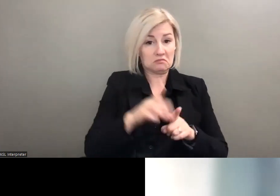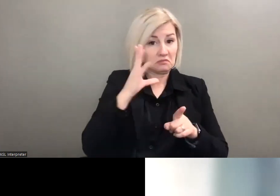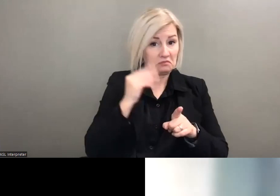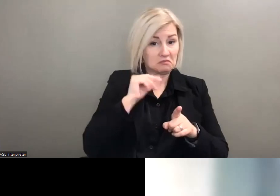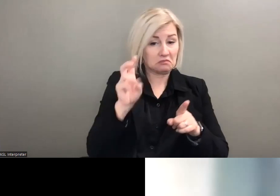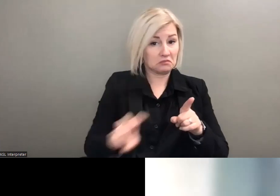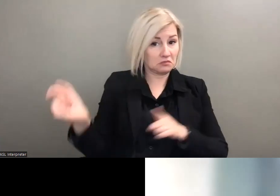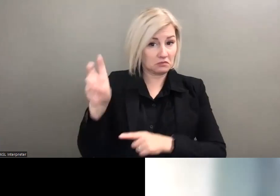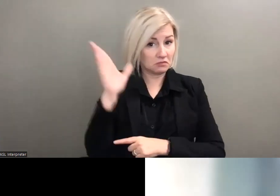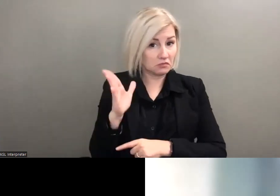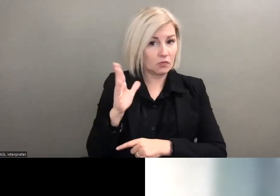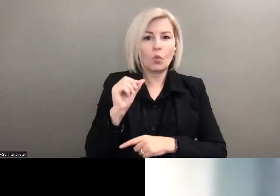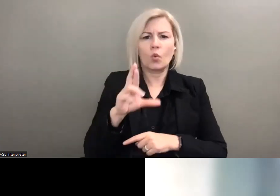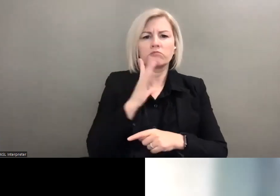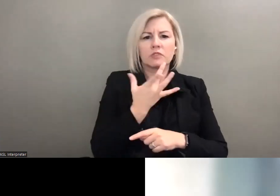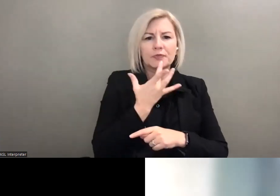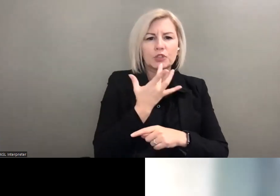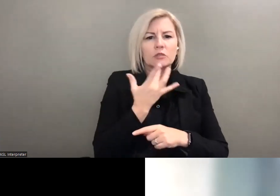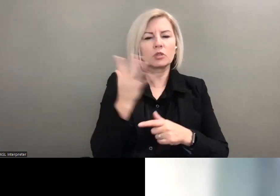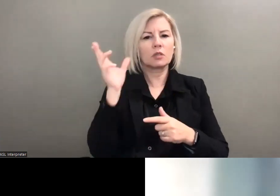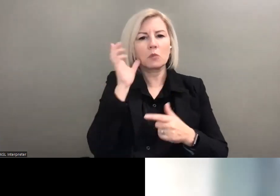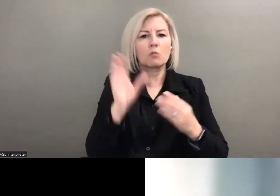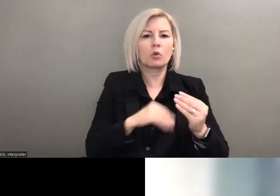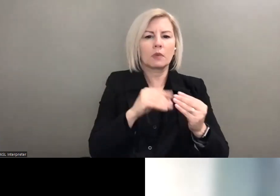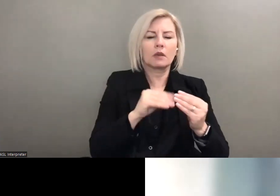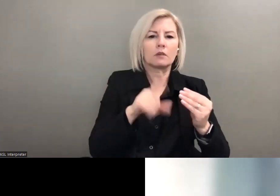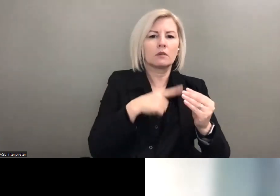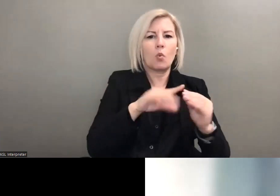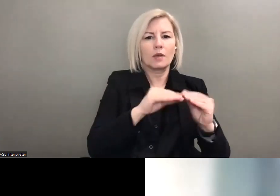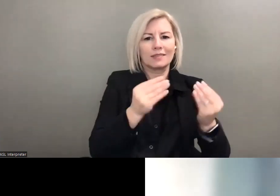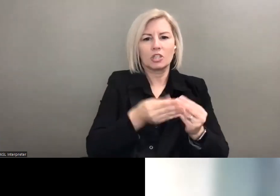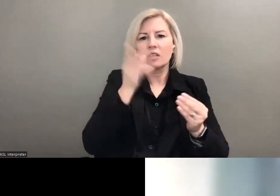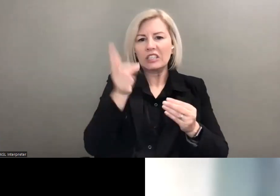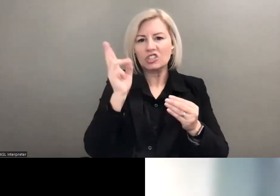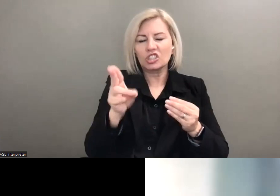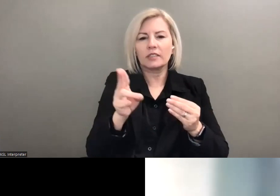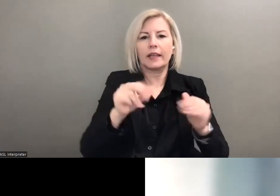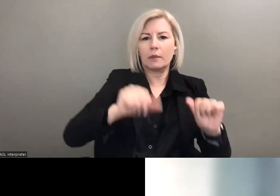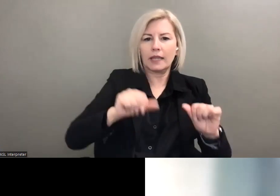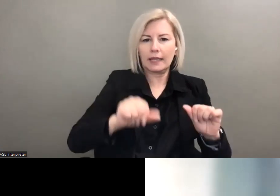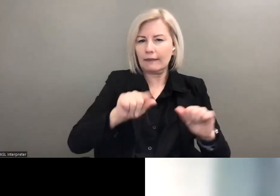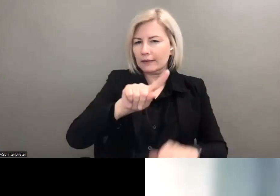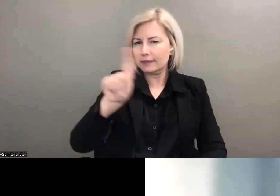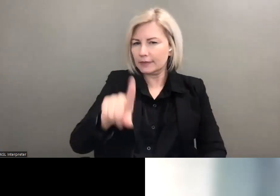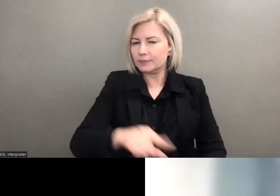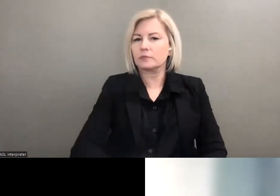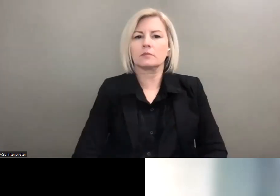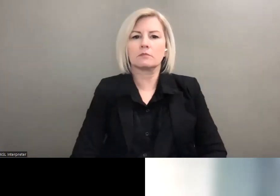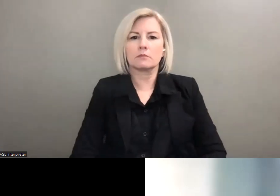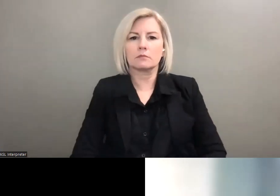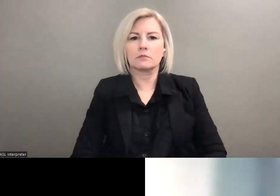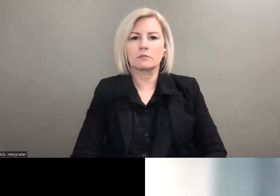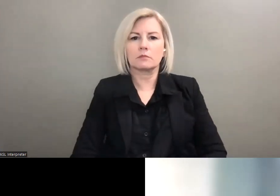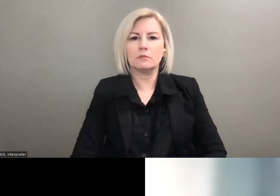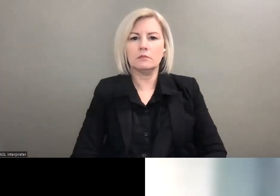a touring presenter, or would you prefer to hear more about the organization's history and capacity? I think that if